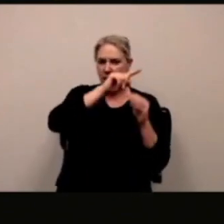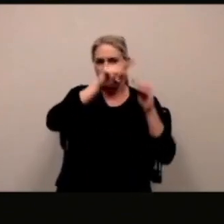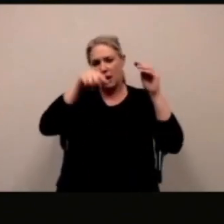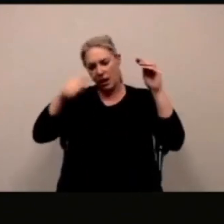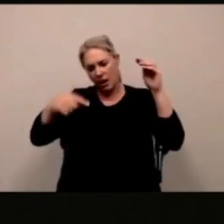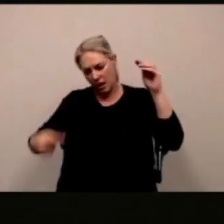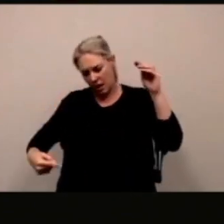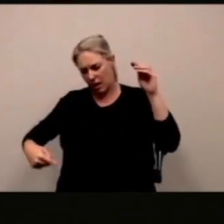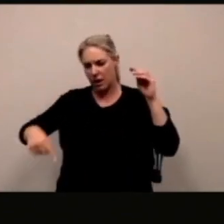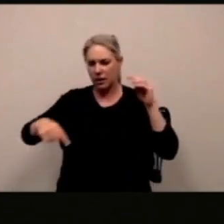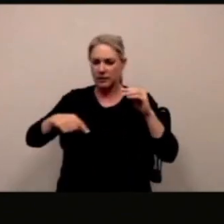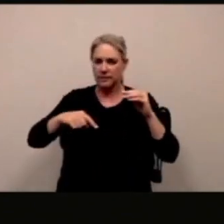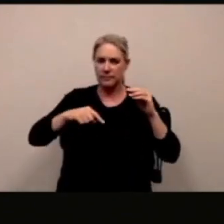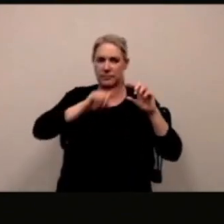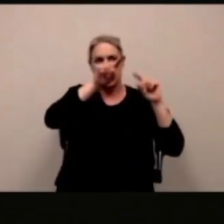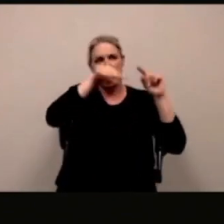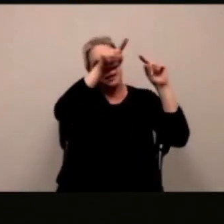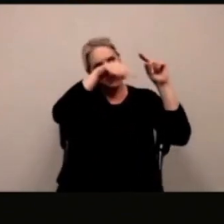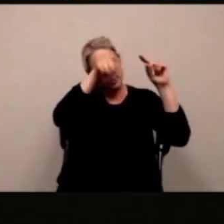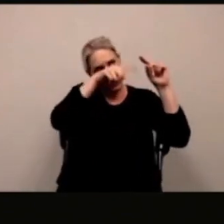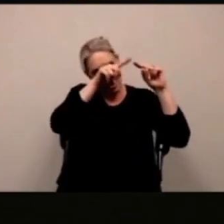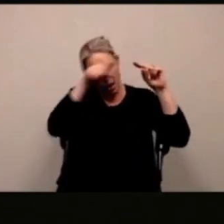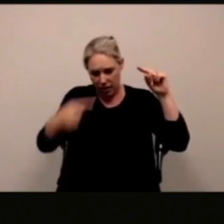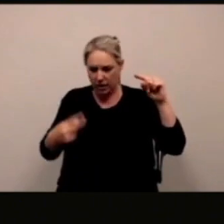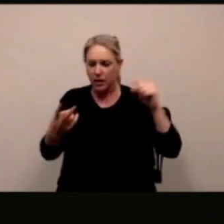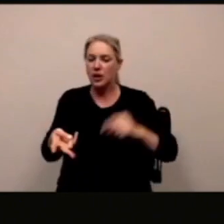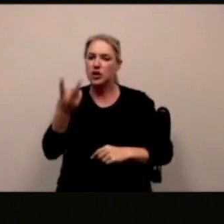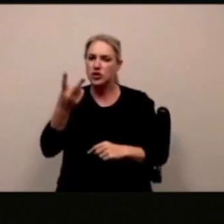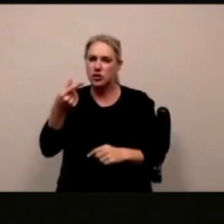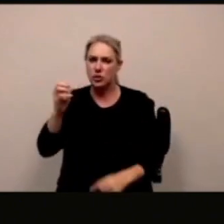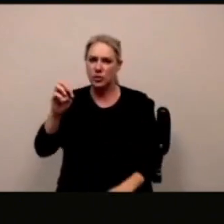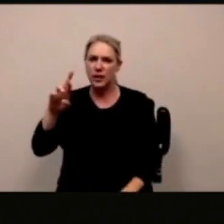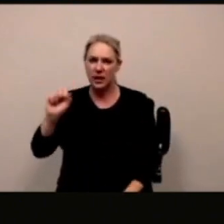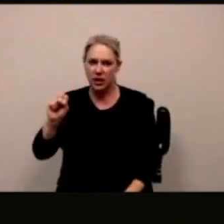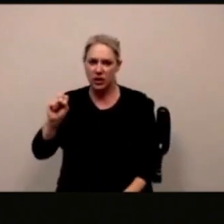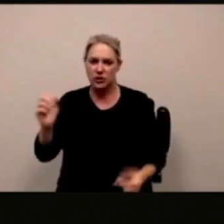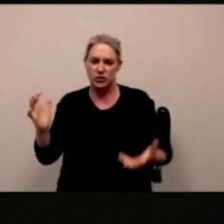that would work. Getting 2 gears to mesh would be relatively hard, but